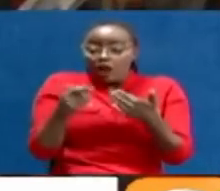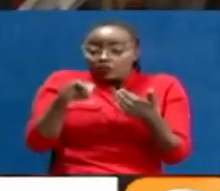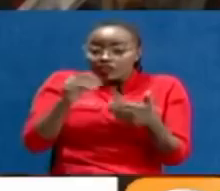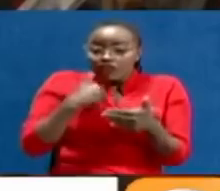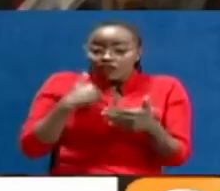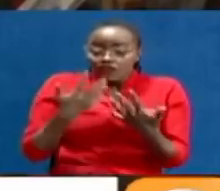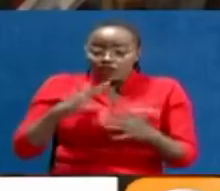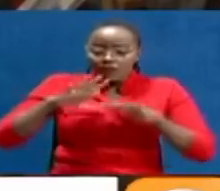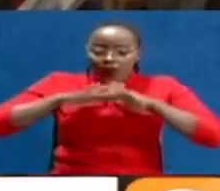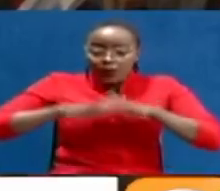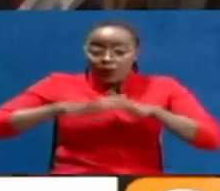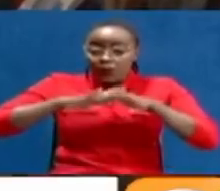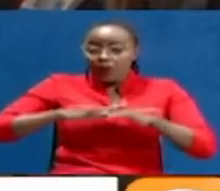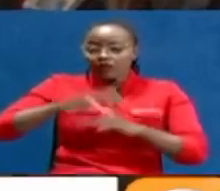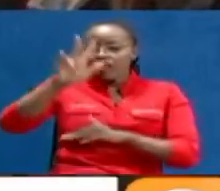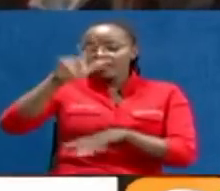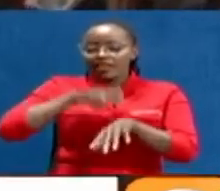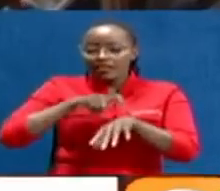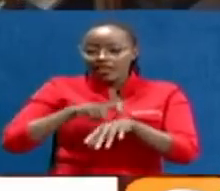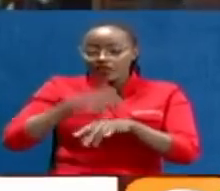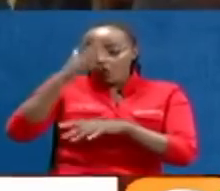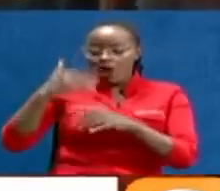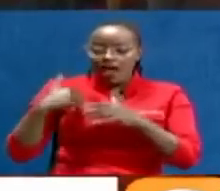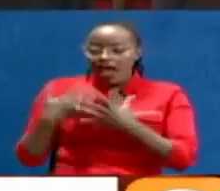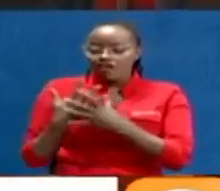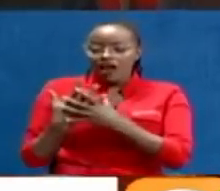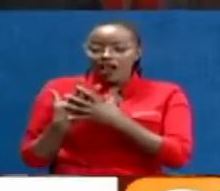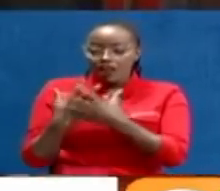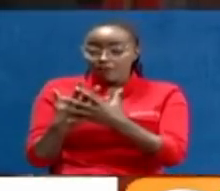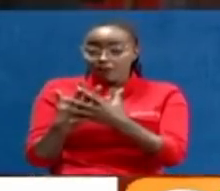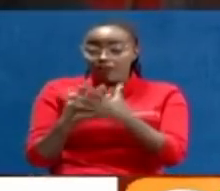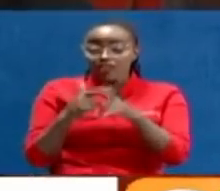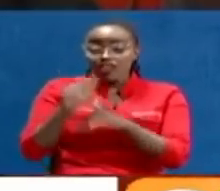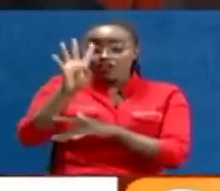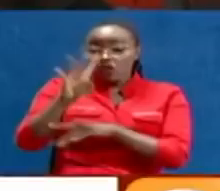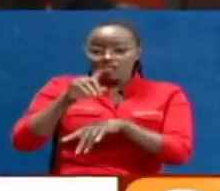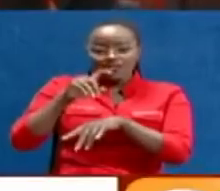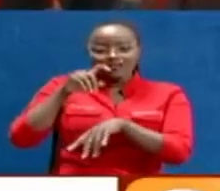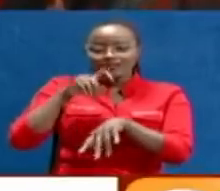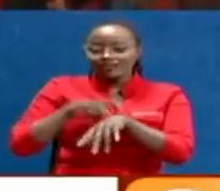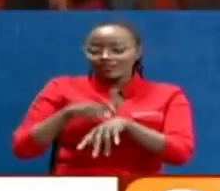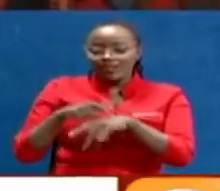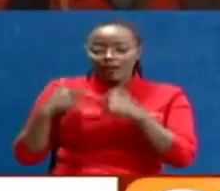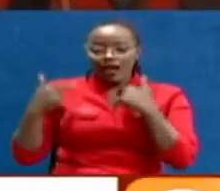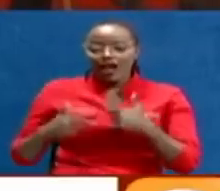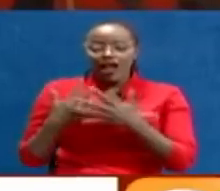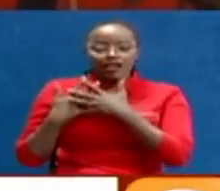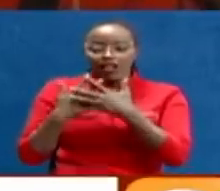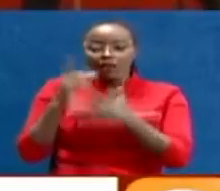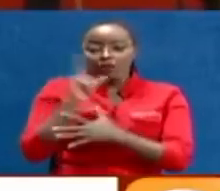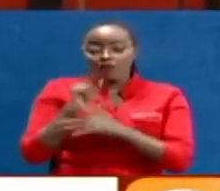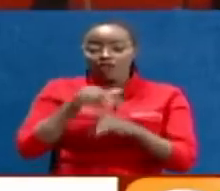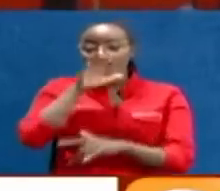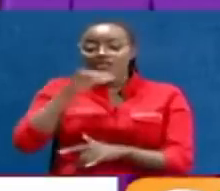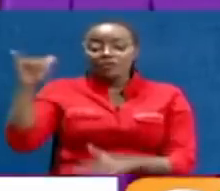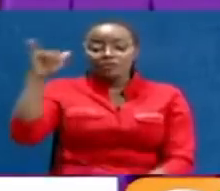had to be resuscitated 3 consecutive times from cardiac arrests before a 4th one took Joe's life before his sons landed